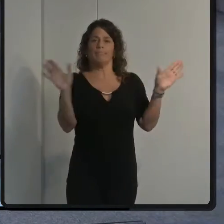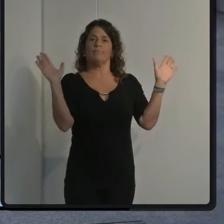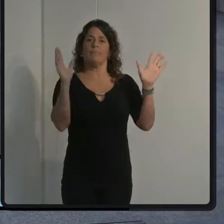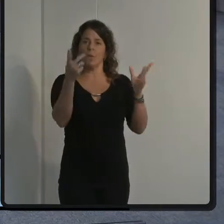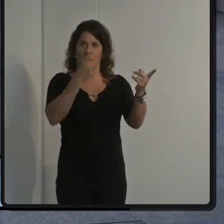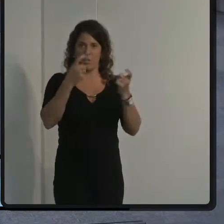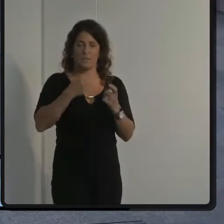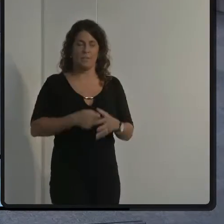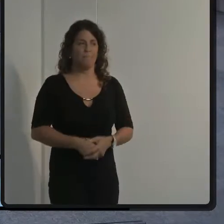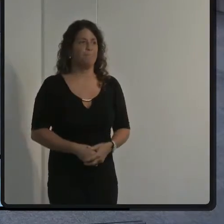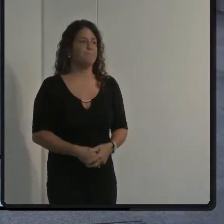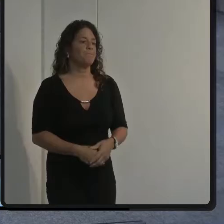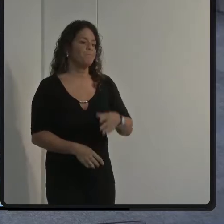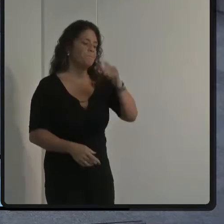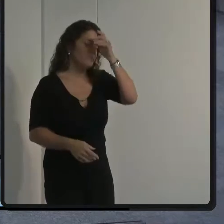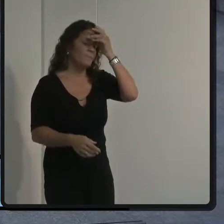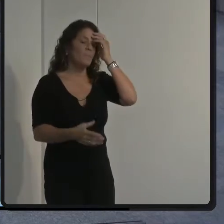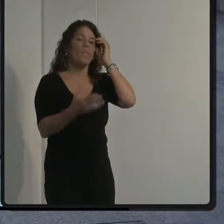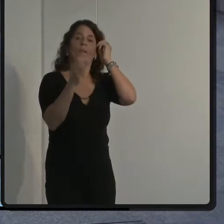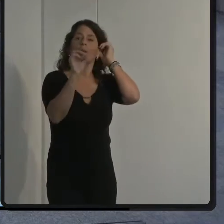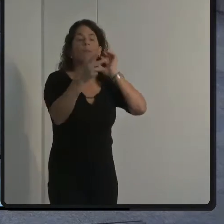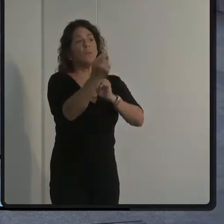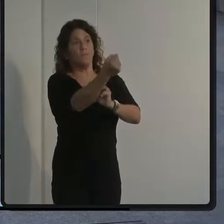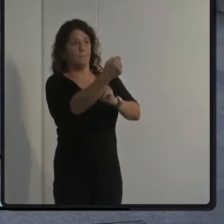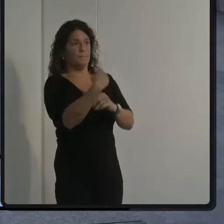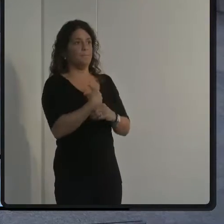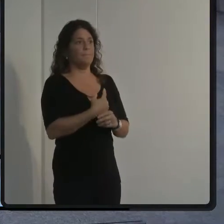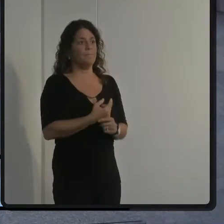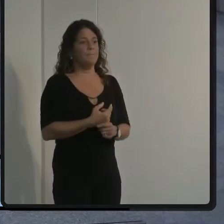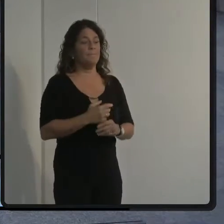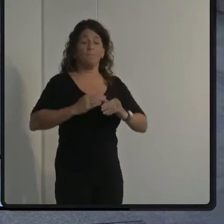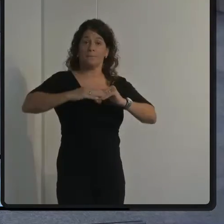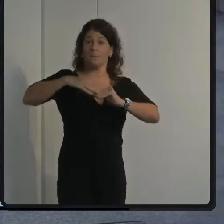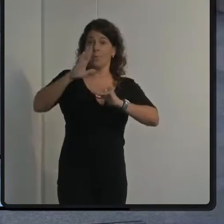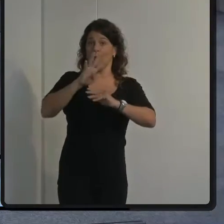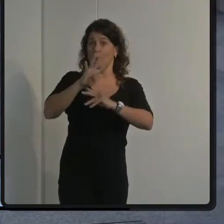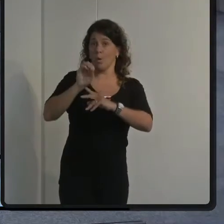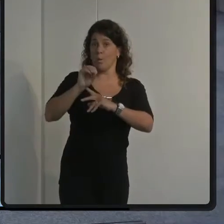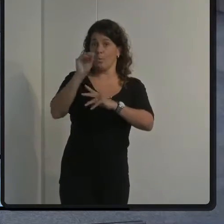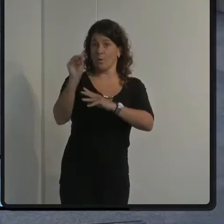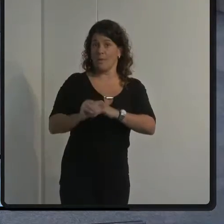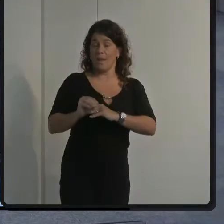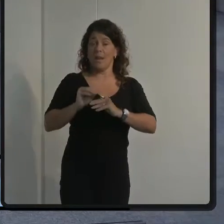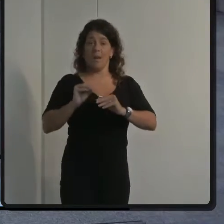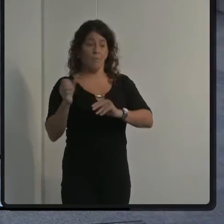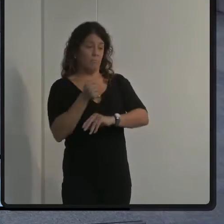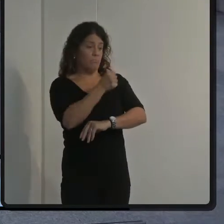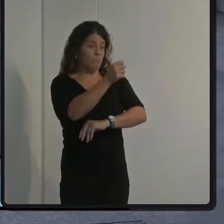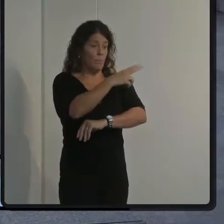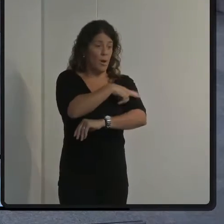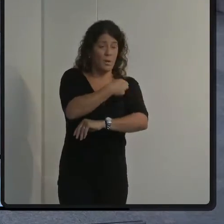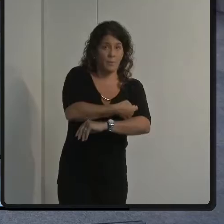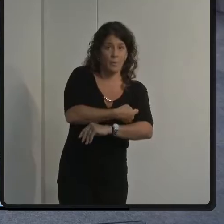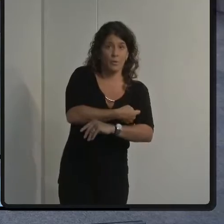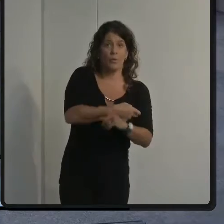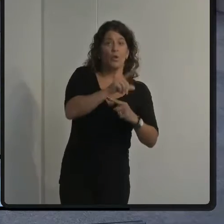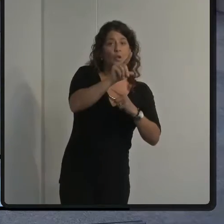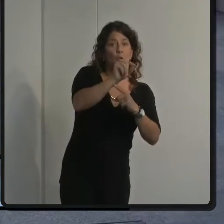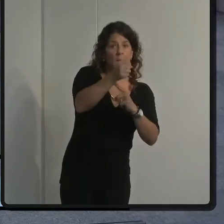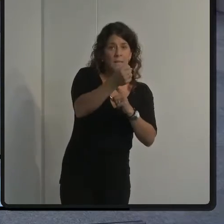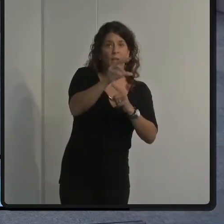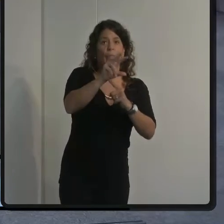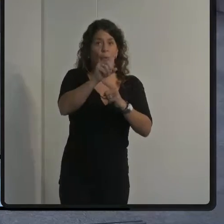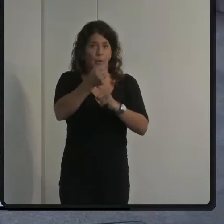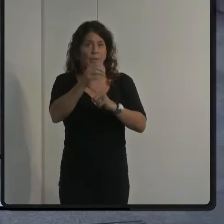up with that, Dr. Ensorg. So you said over 40% of people hospitalized are in their 20s and 30s, or did you say